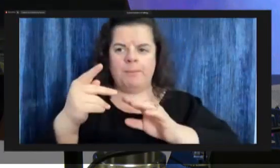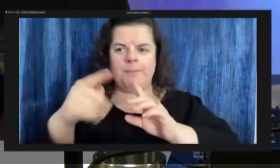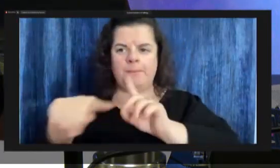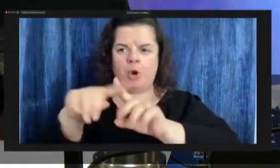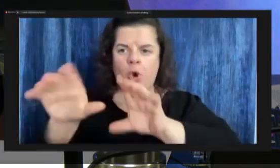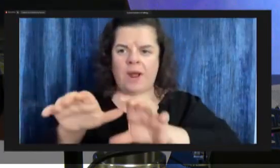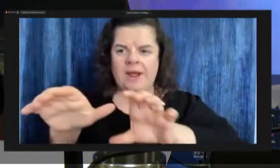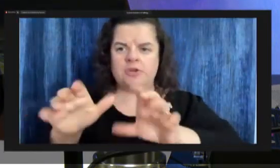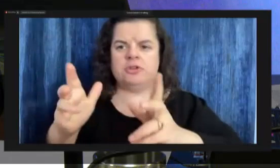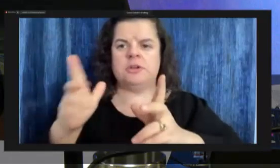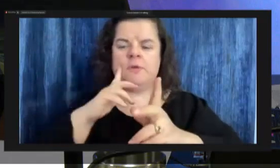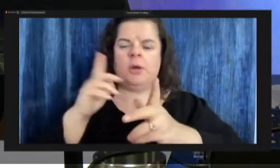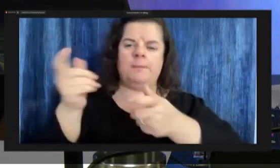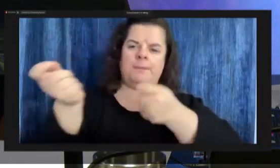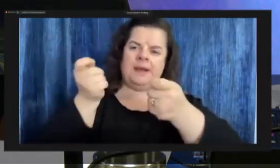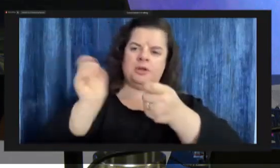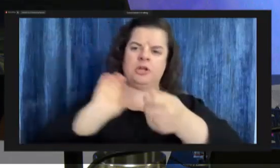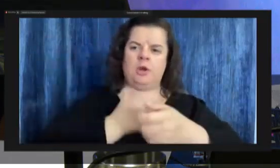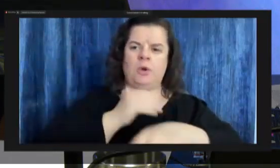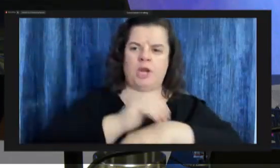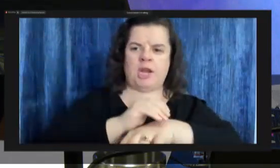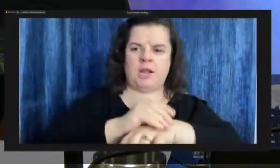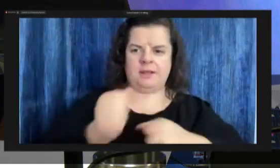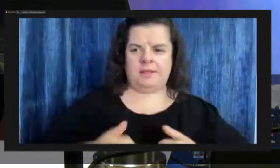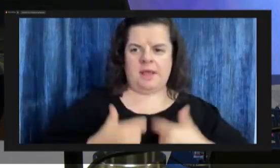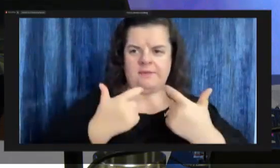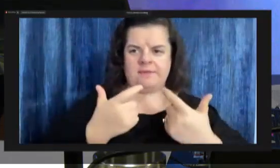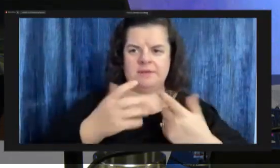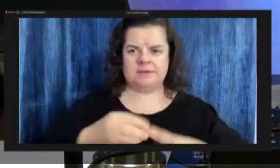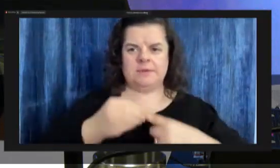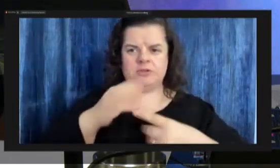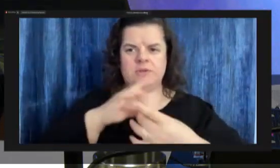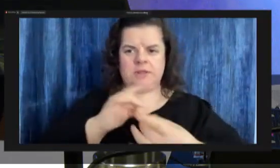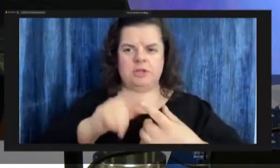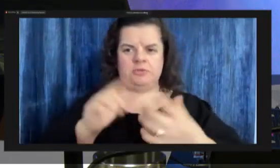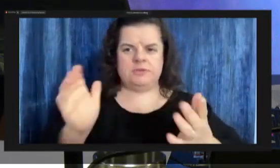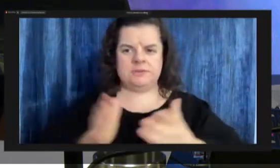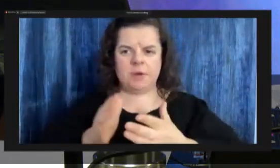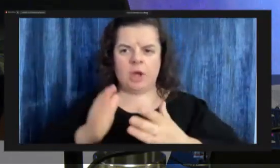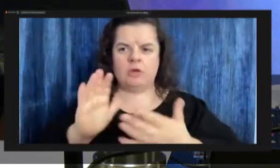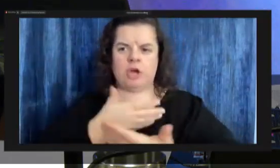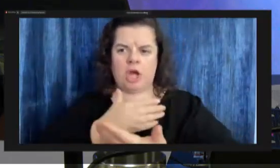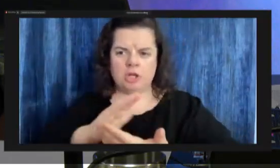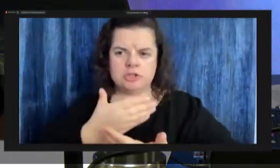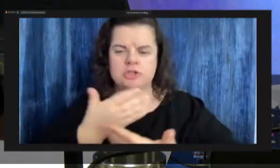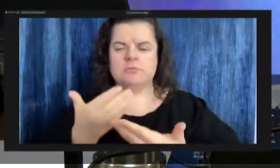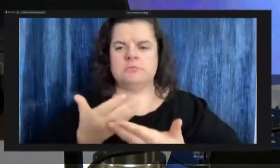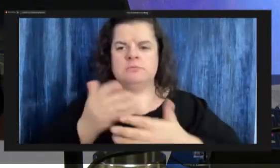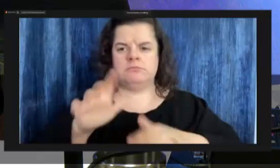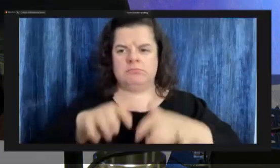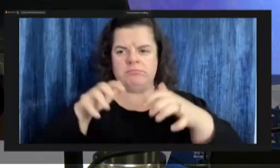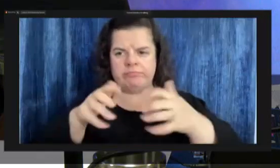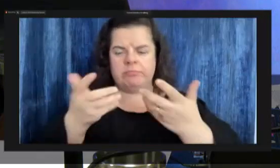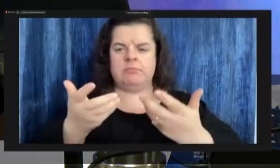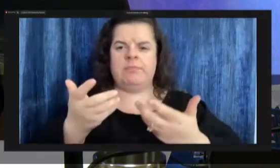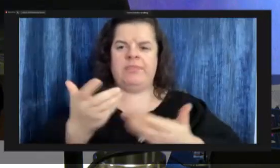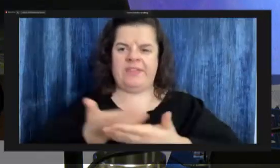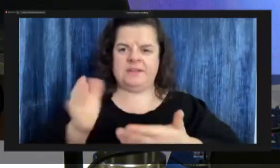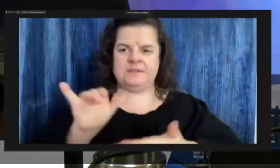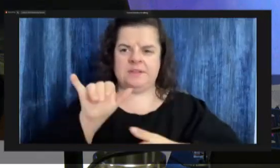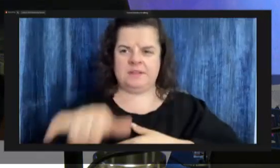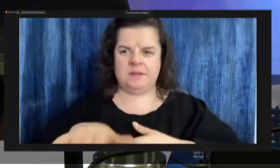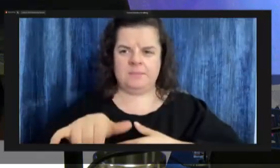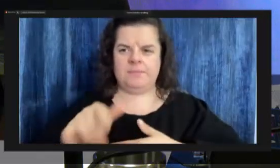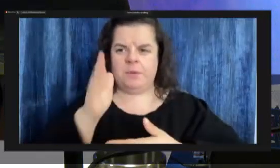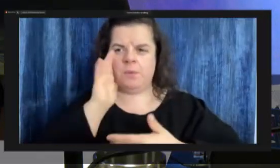of managing our nightlife, especially as it relates to smaller related concert venues, things of that nature. It'd be interesting to